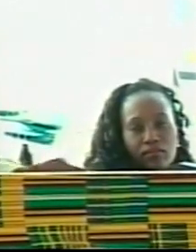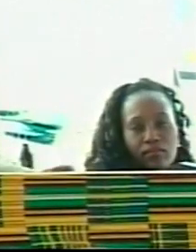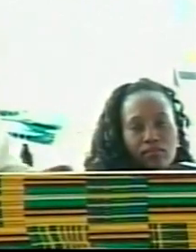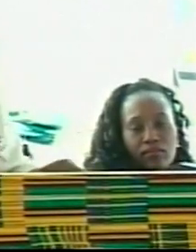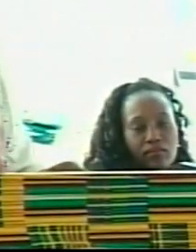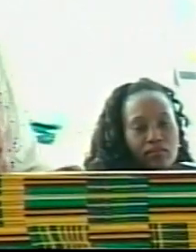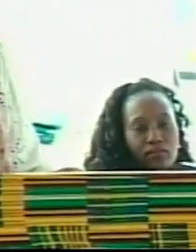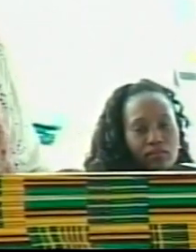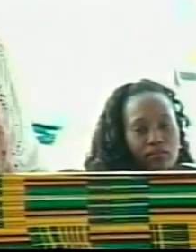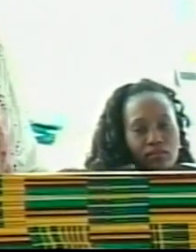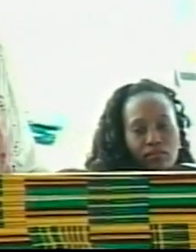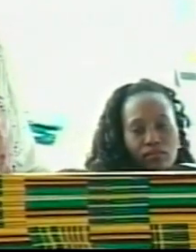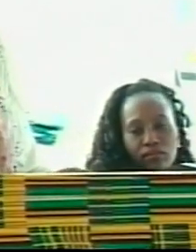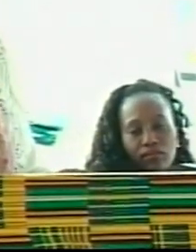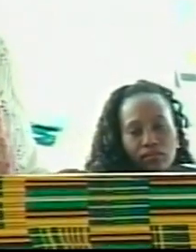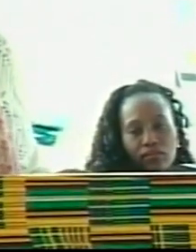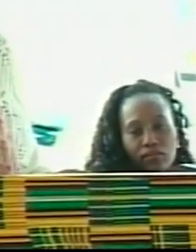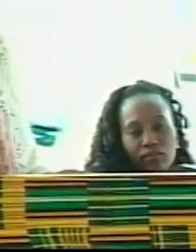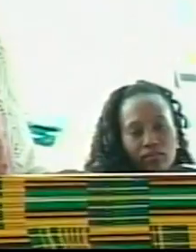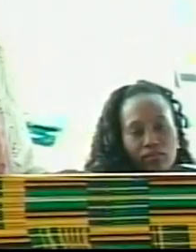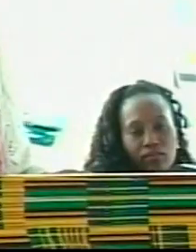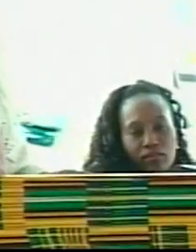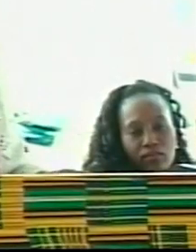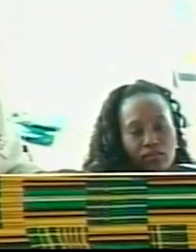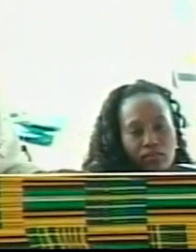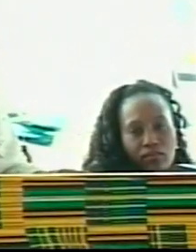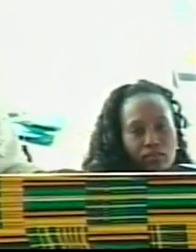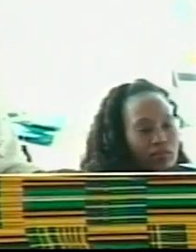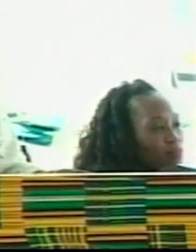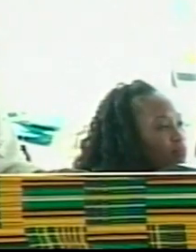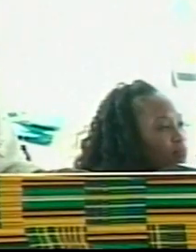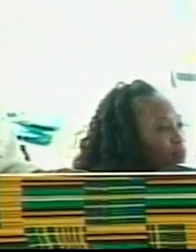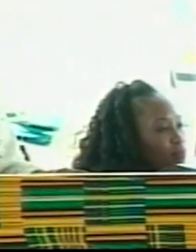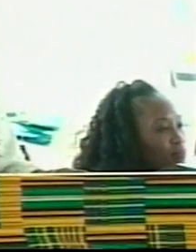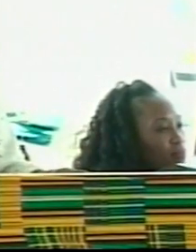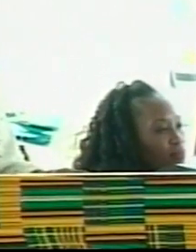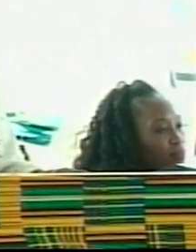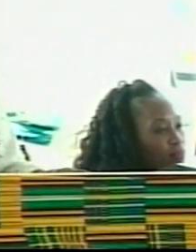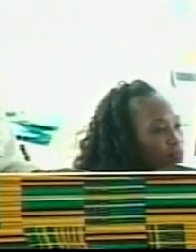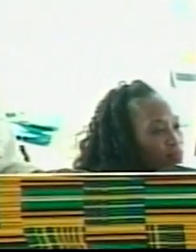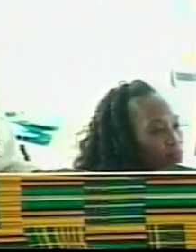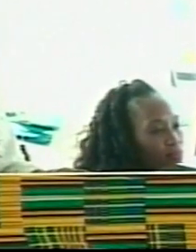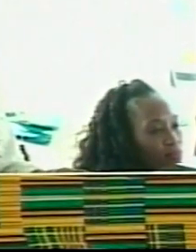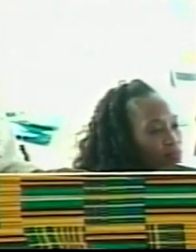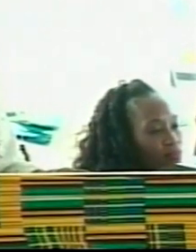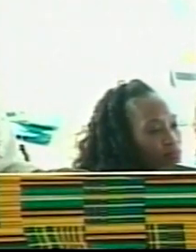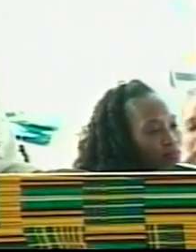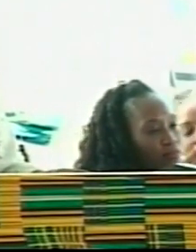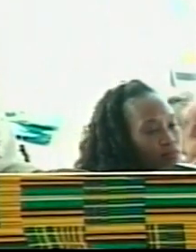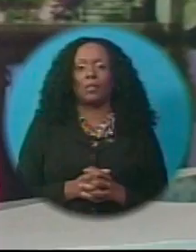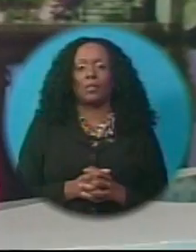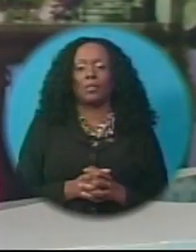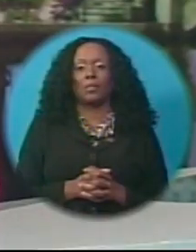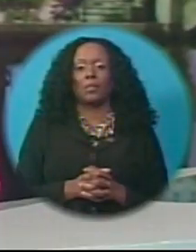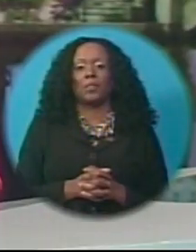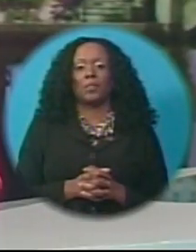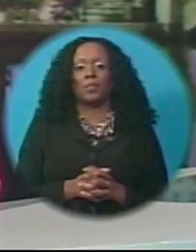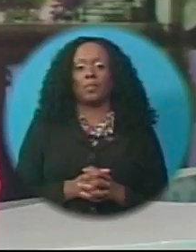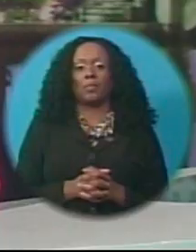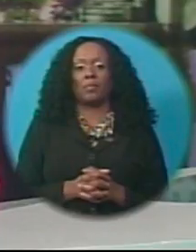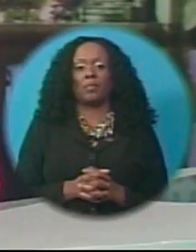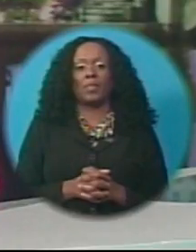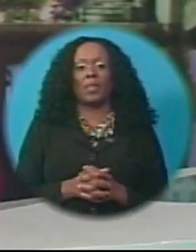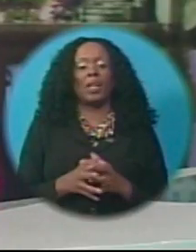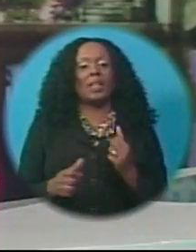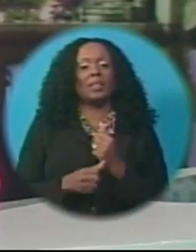been officially designated by Cabinet as a day of national significance.